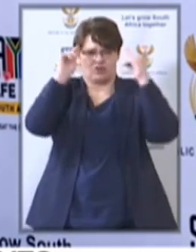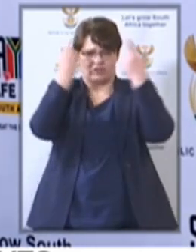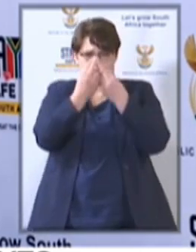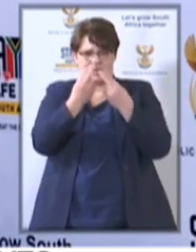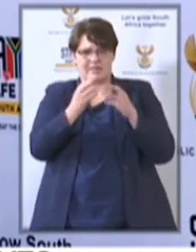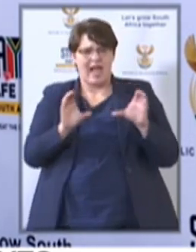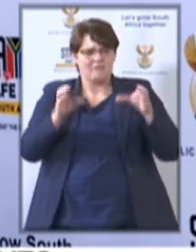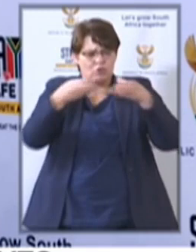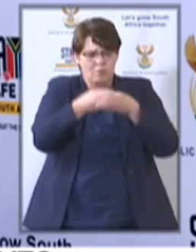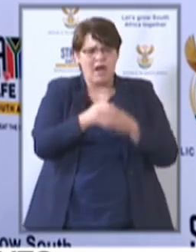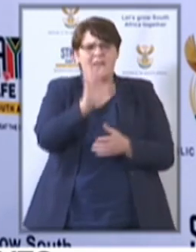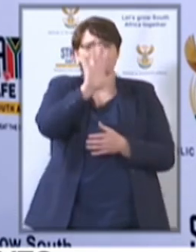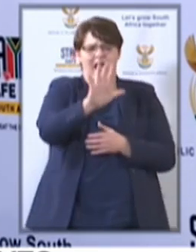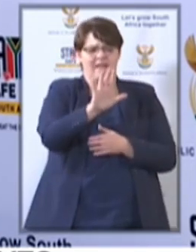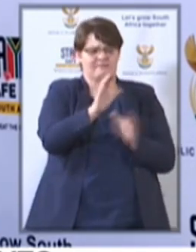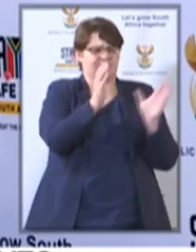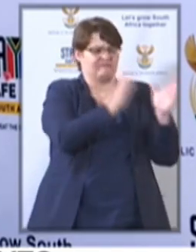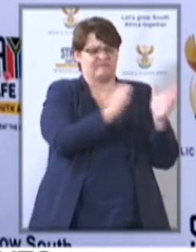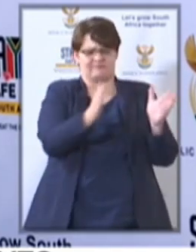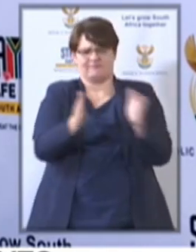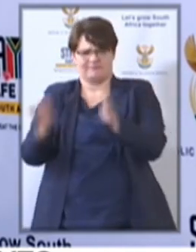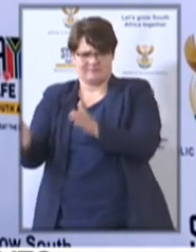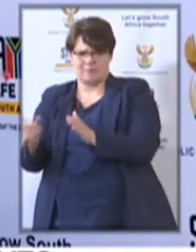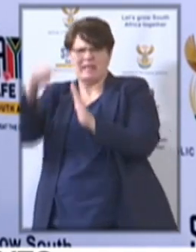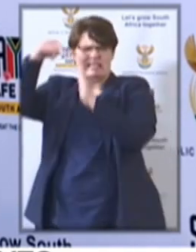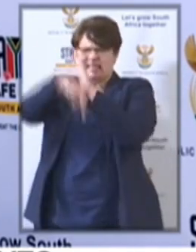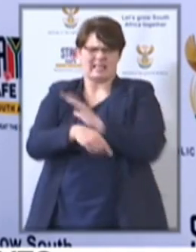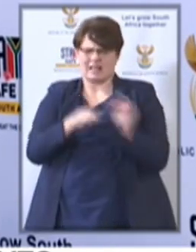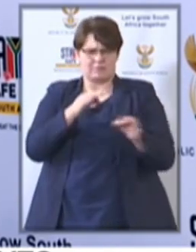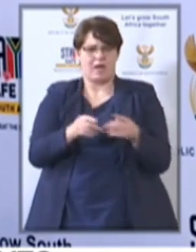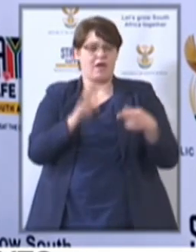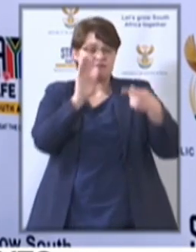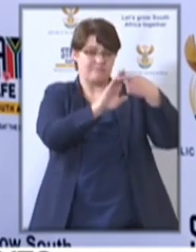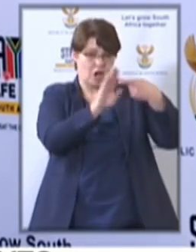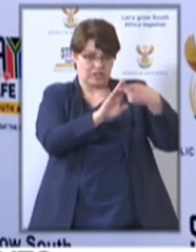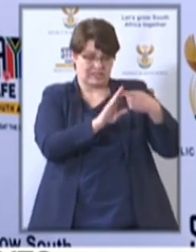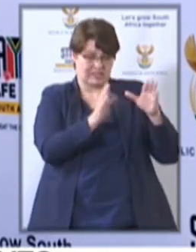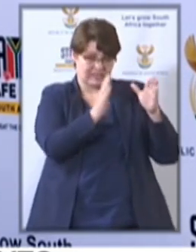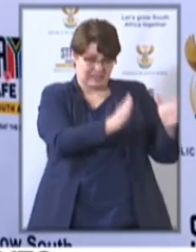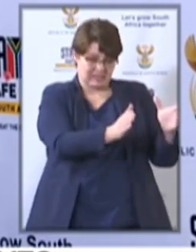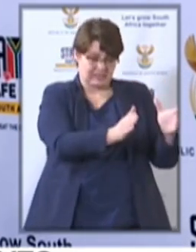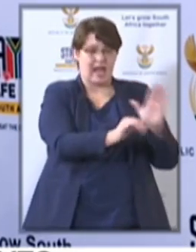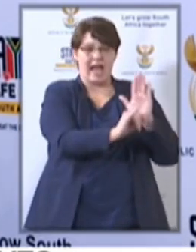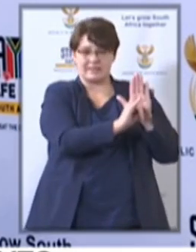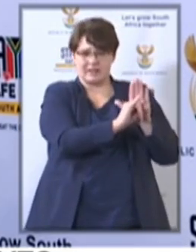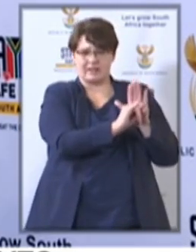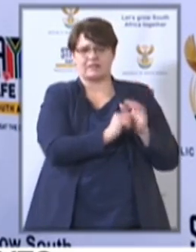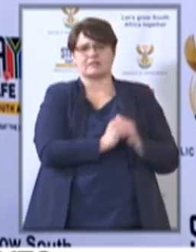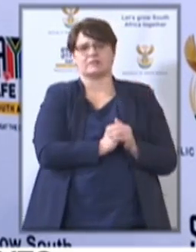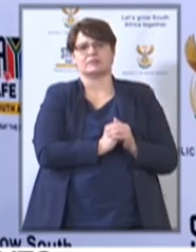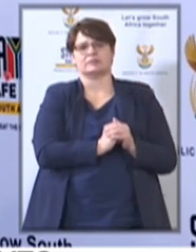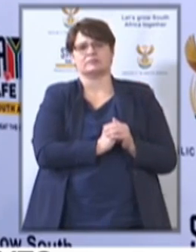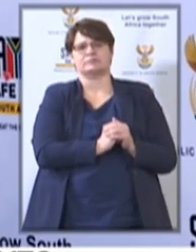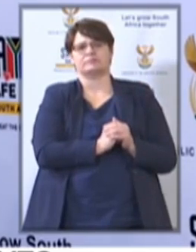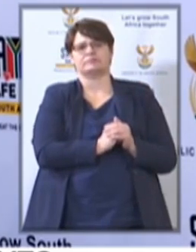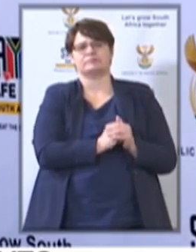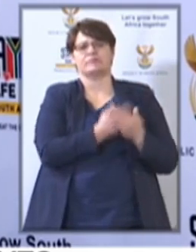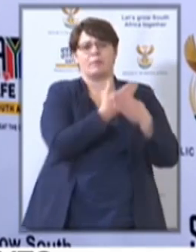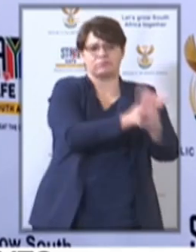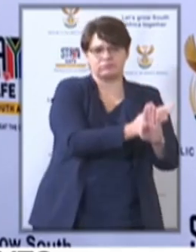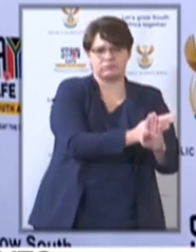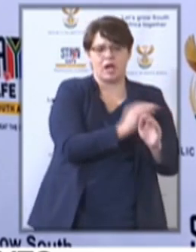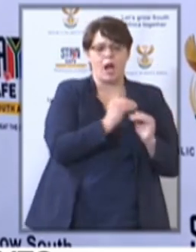into 5 categories. I'm not going to go into detail. Firstly, they identified that there are impediments in